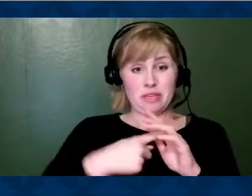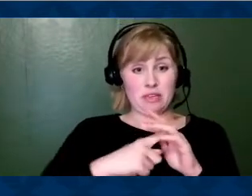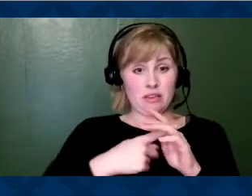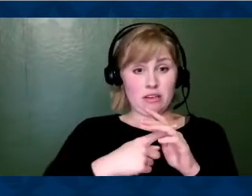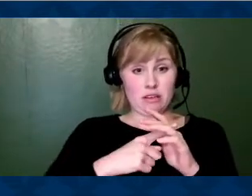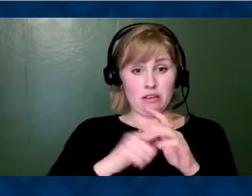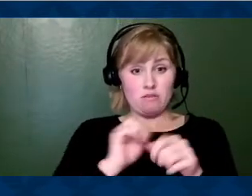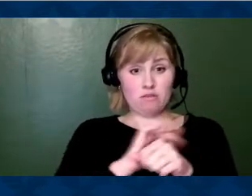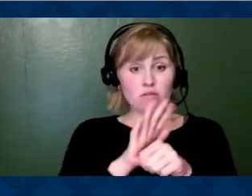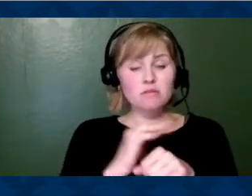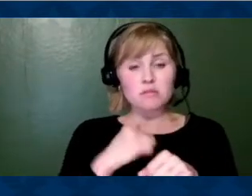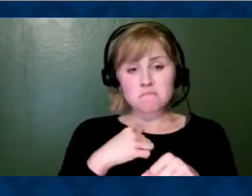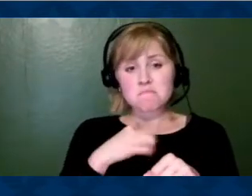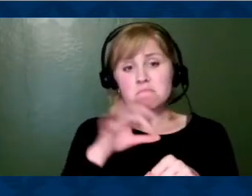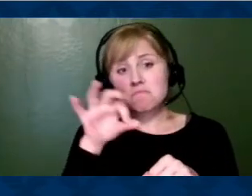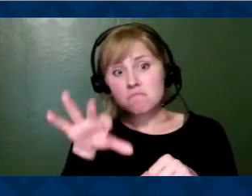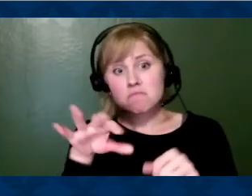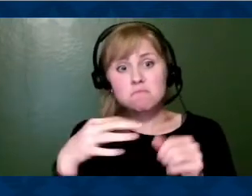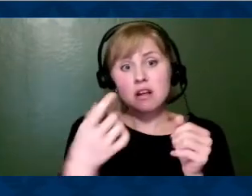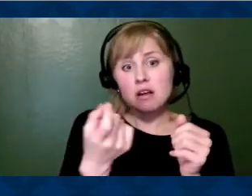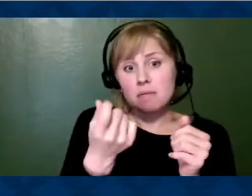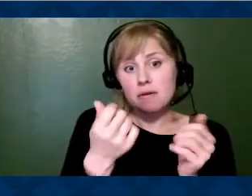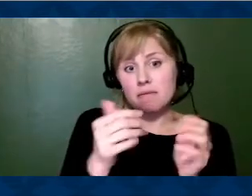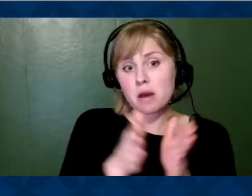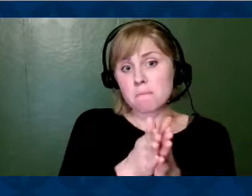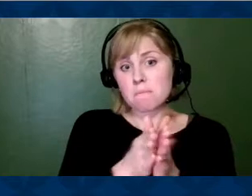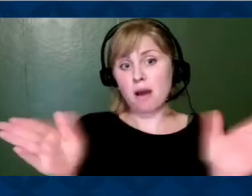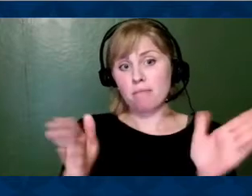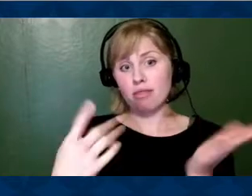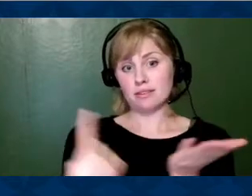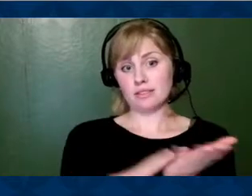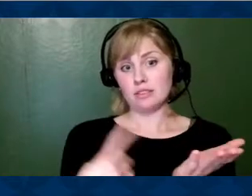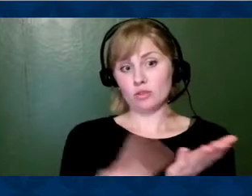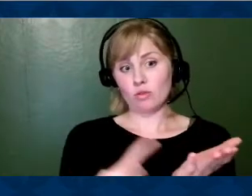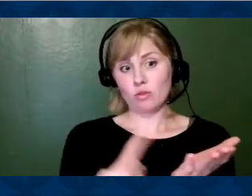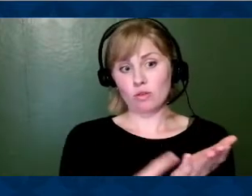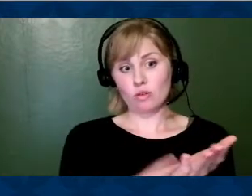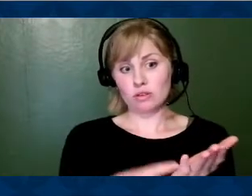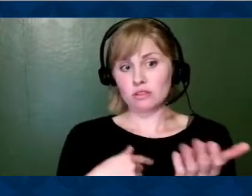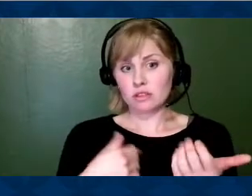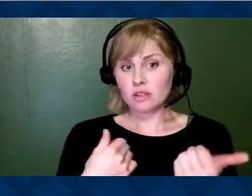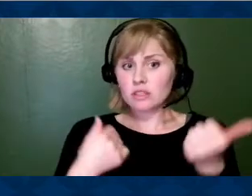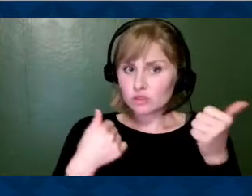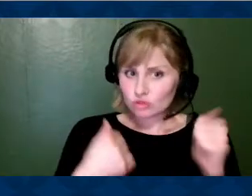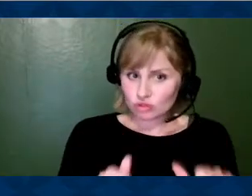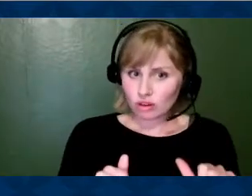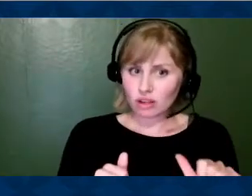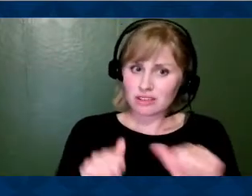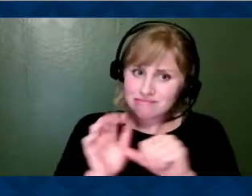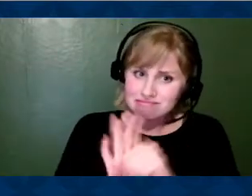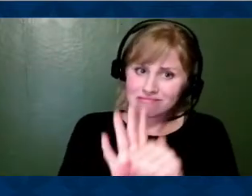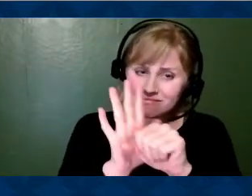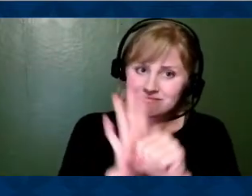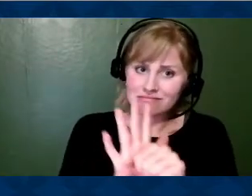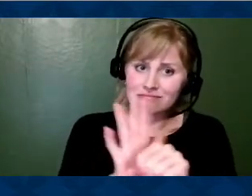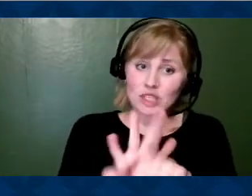public discourse, trying to articulate a principled case for early and compassionate release. And the Queen's Prison